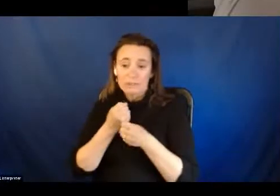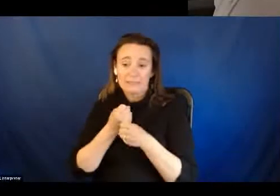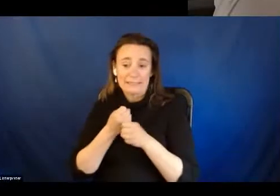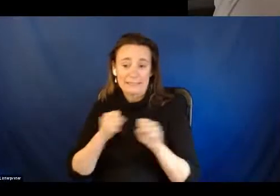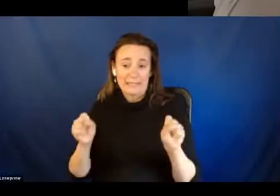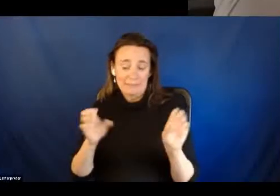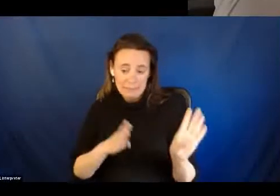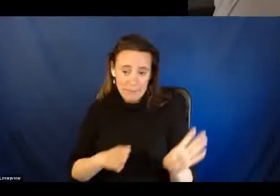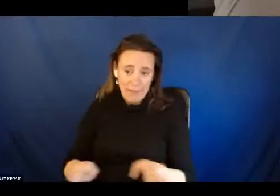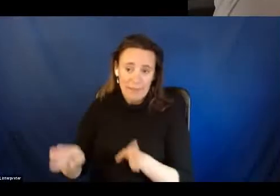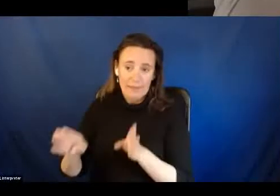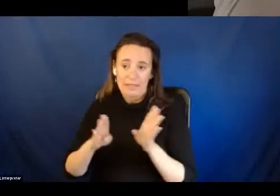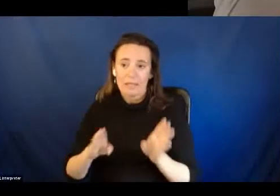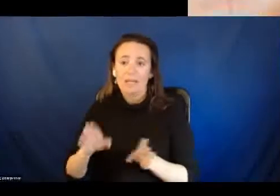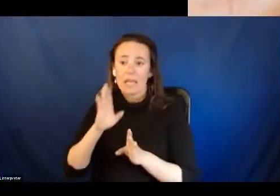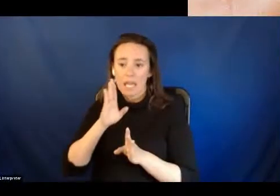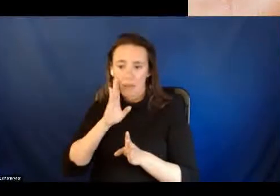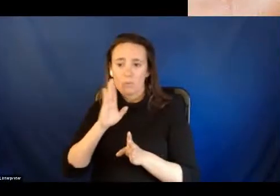little bit later.